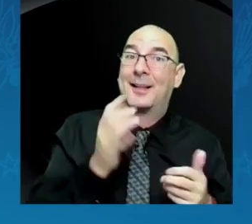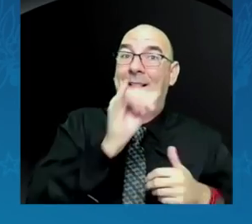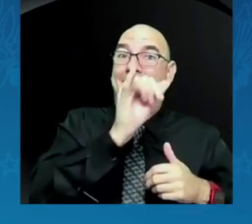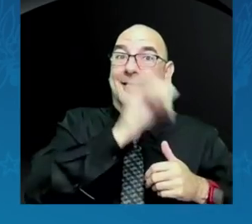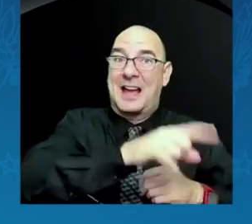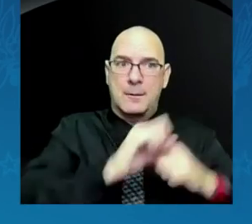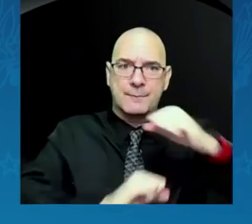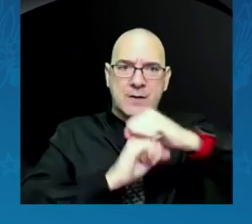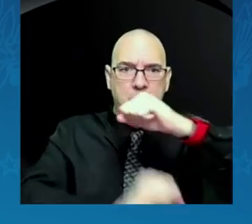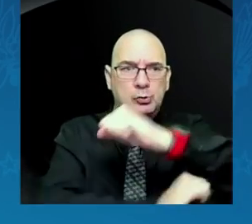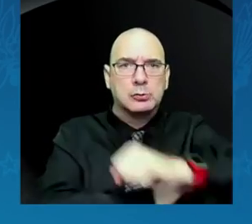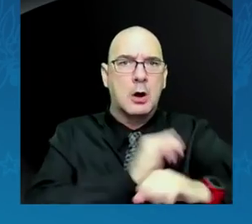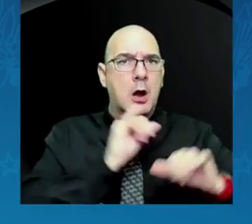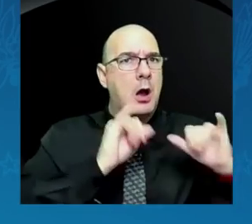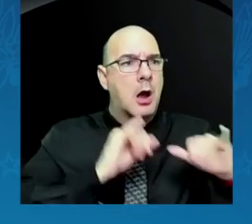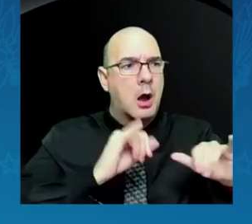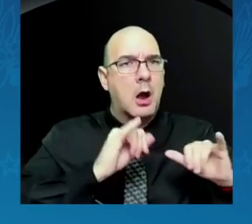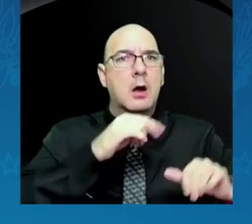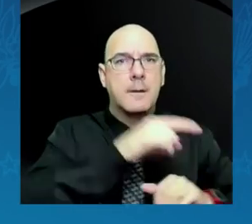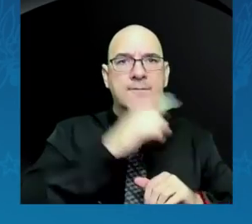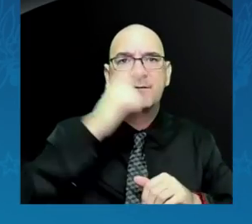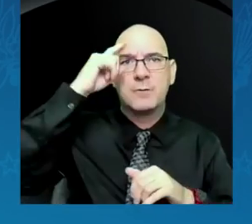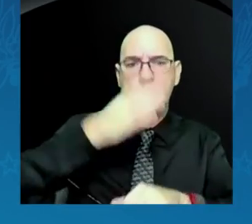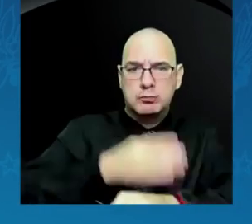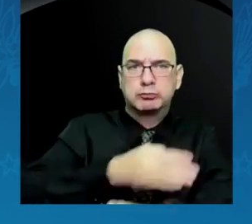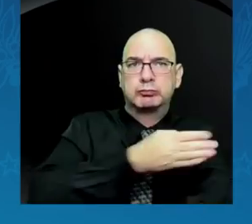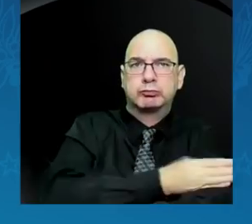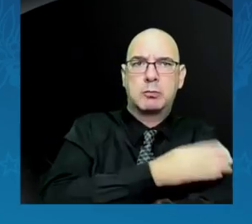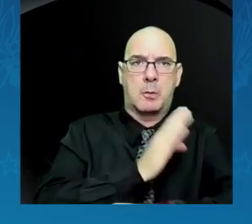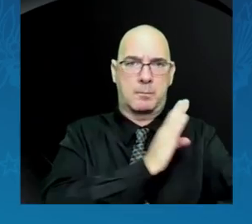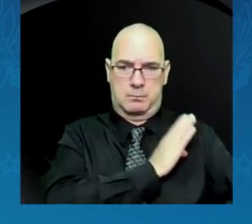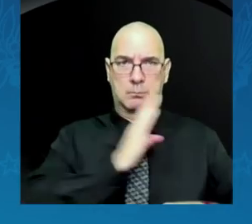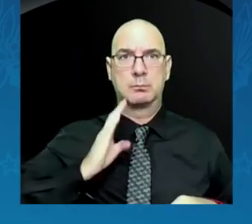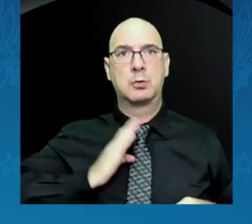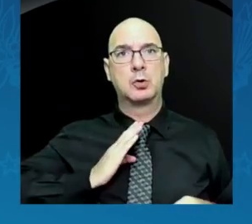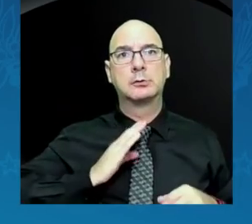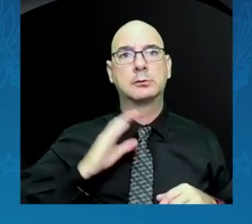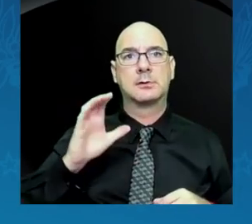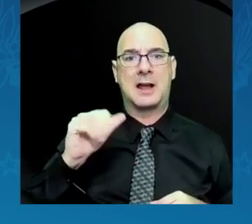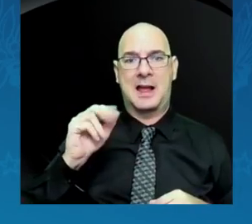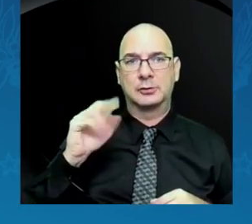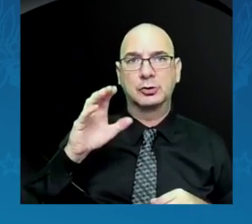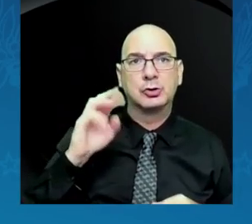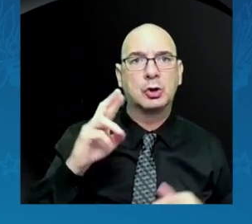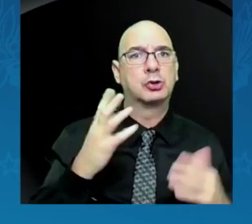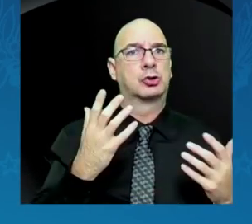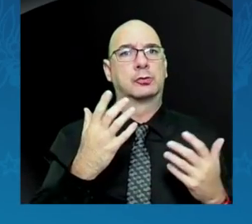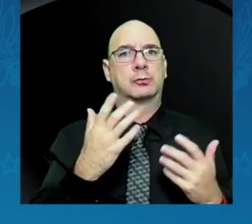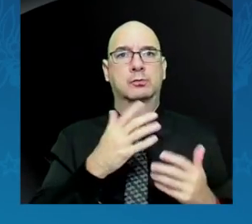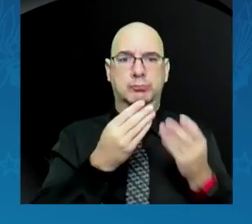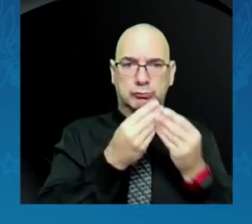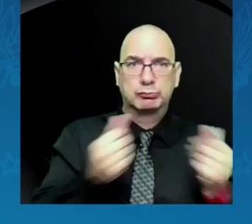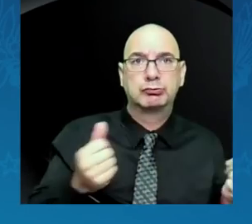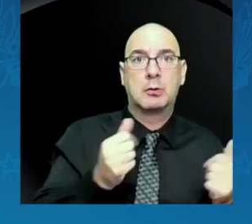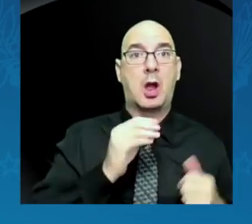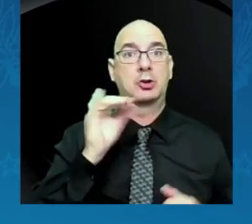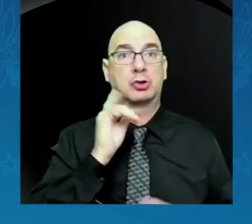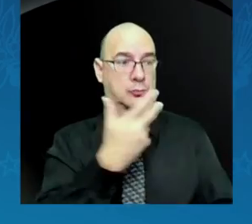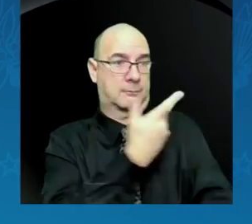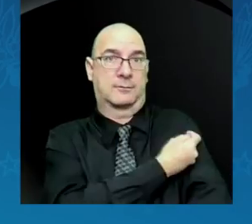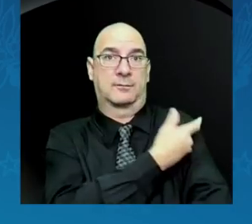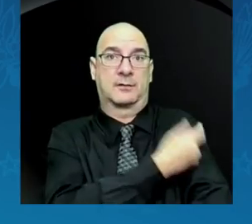breast cancer, but the basis for the vaccine that is now saving lives around the globe. We talked